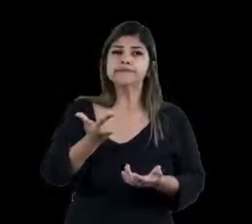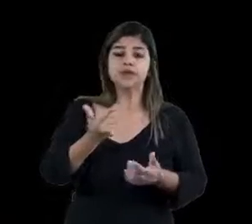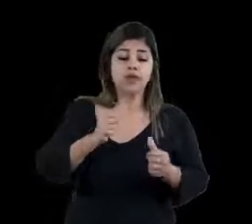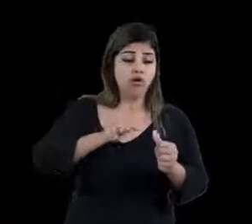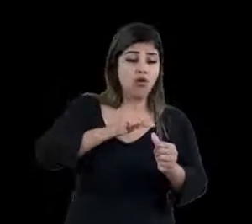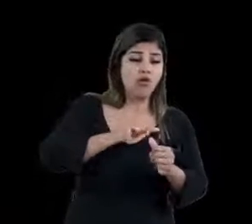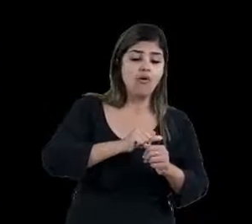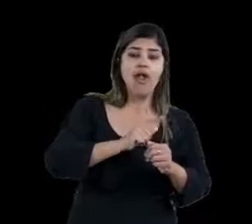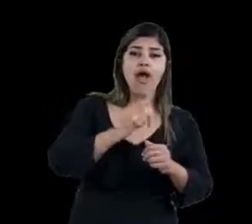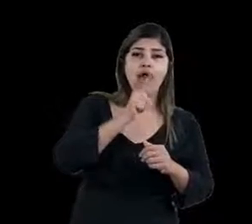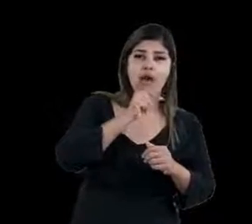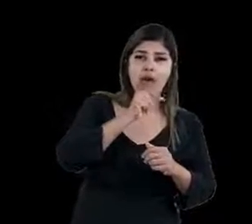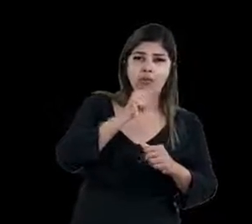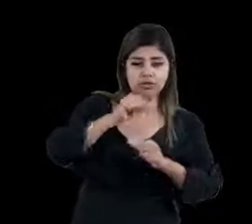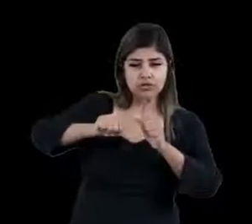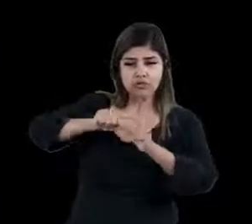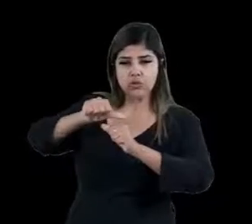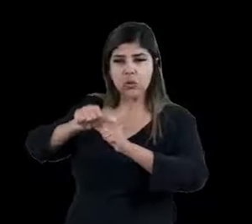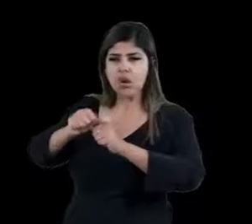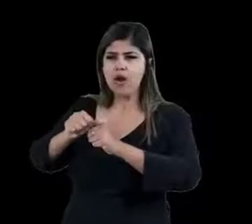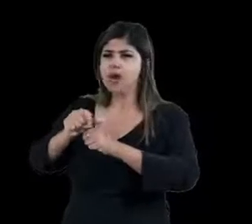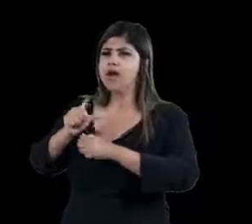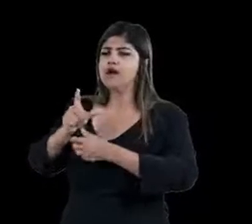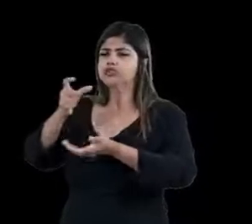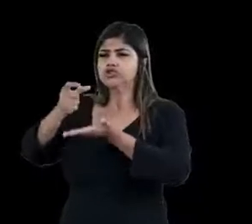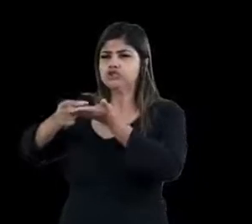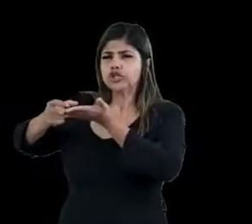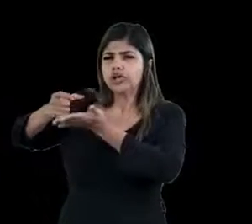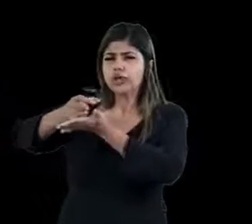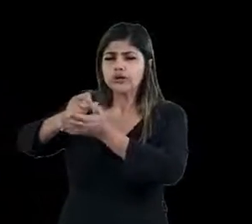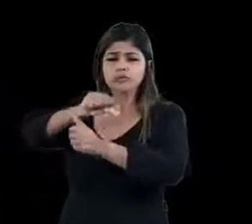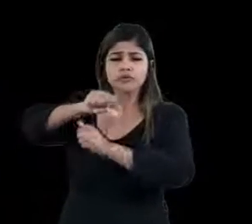When water becomes ice, and ice melts into water.